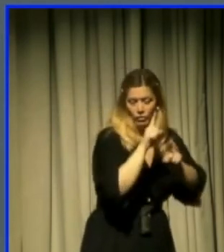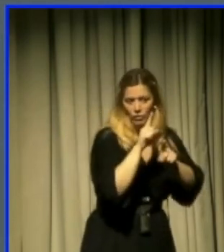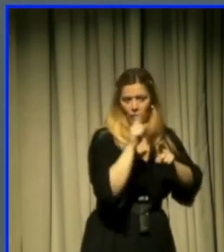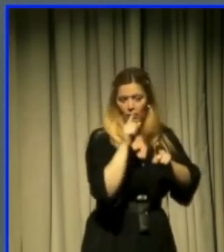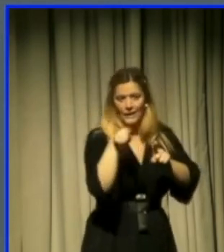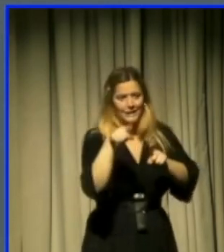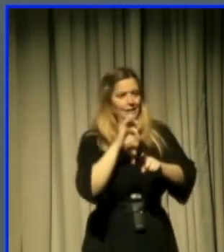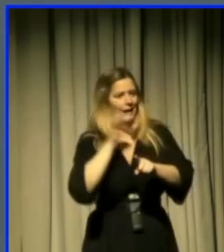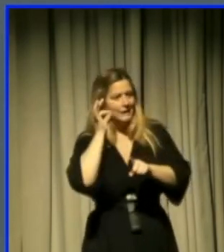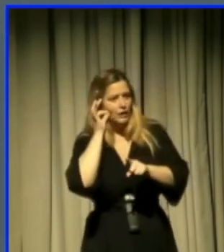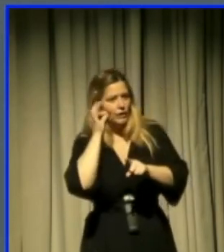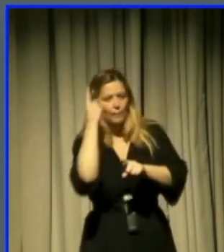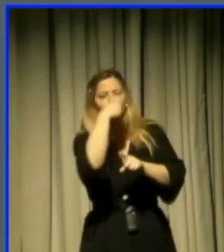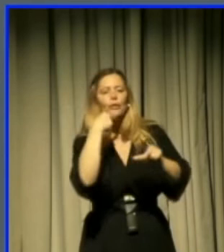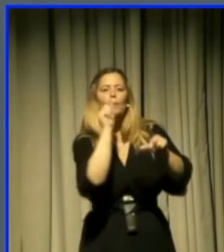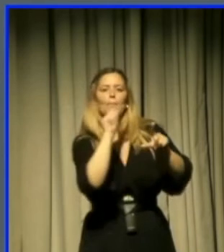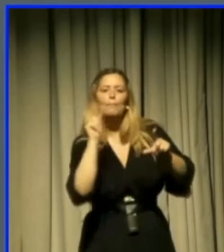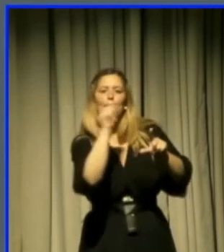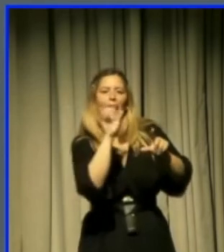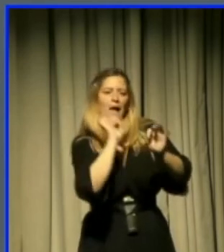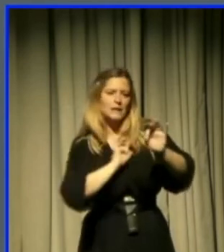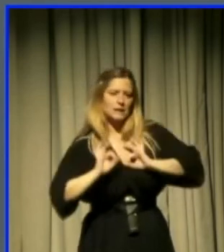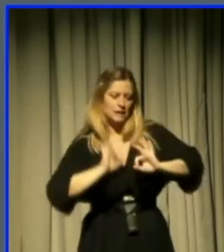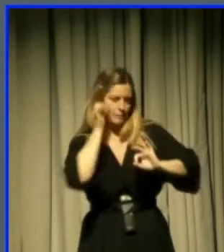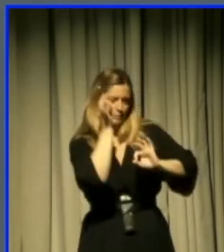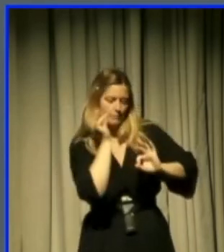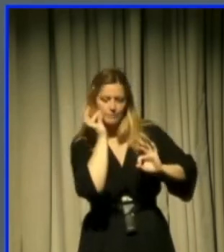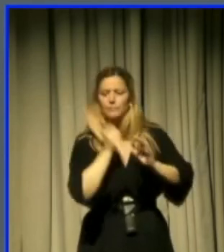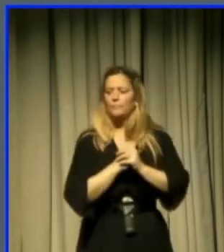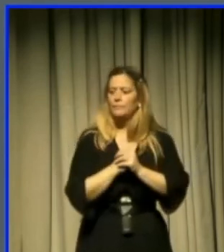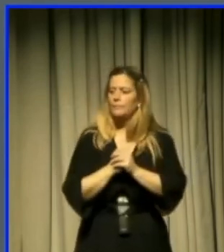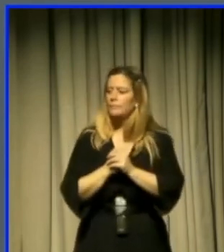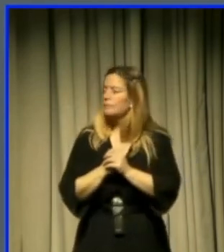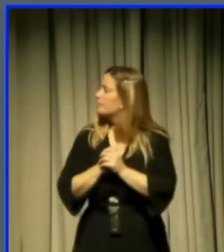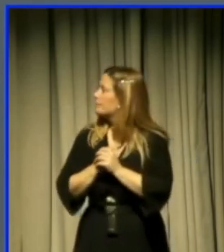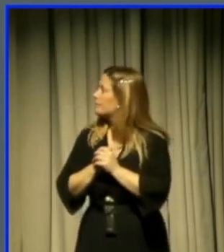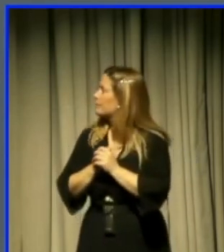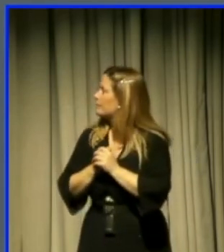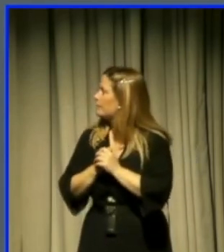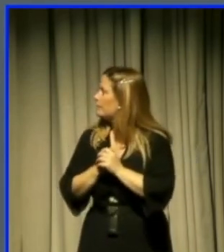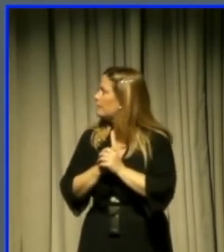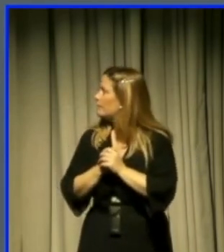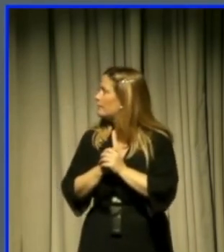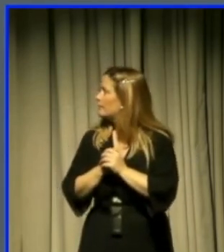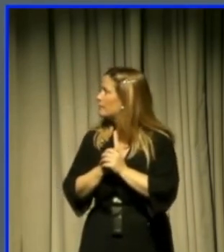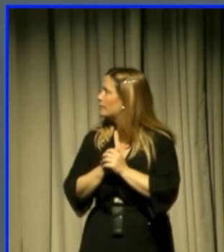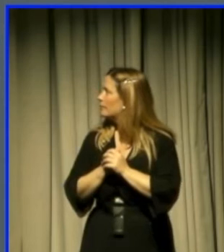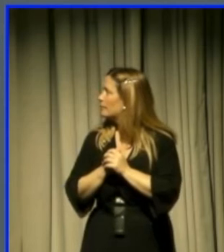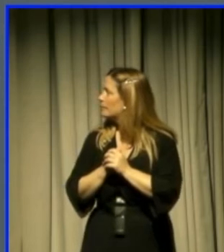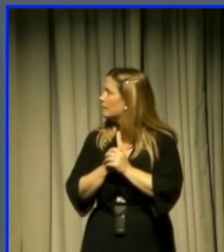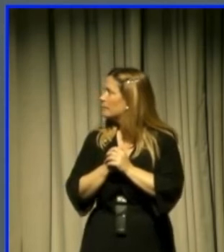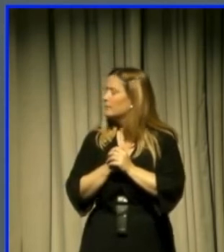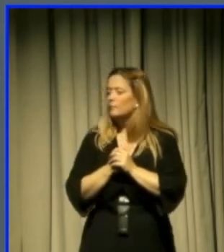different position as a normal selfie, and so the rarity score is a bit higher, but still it's not